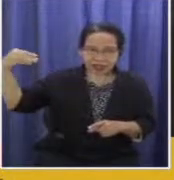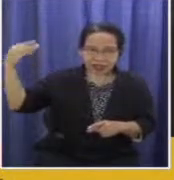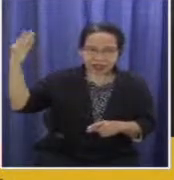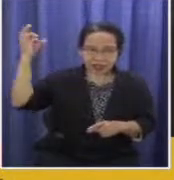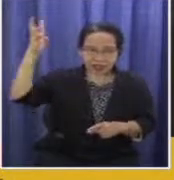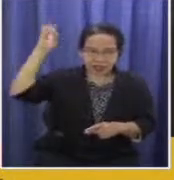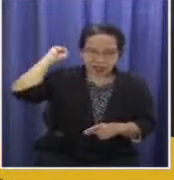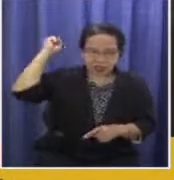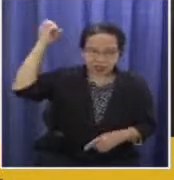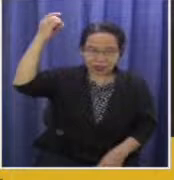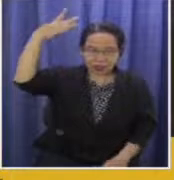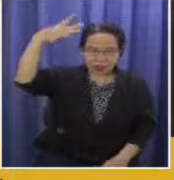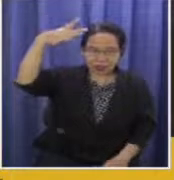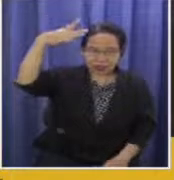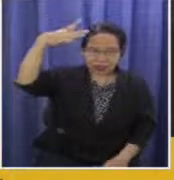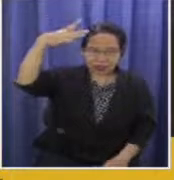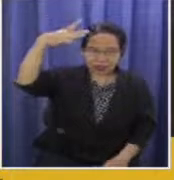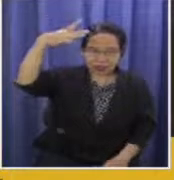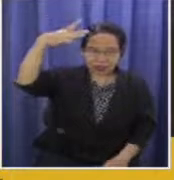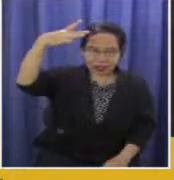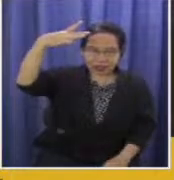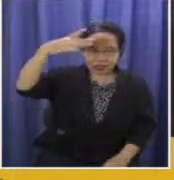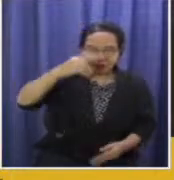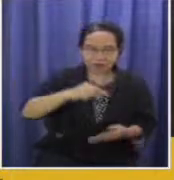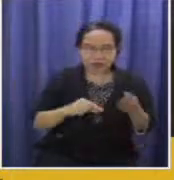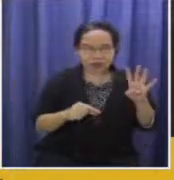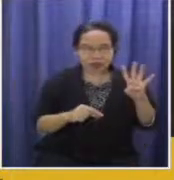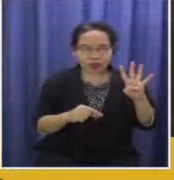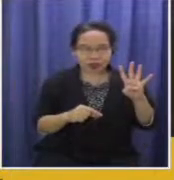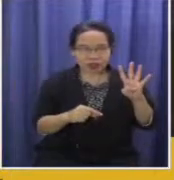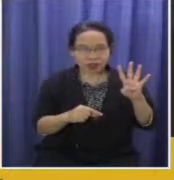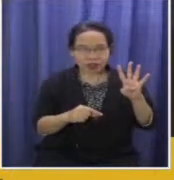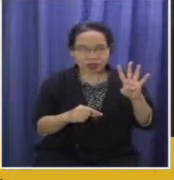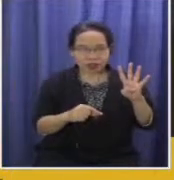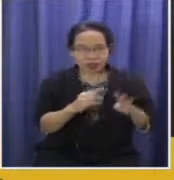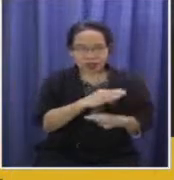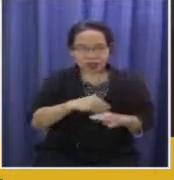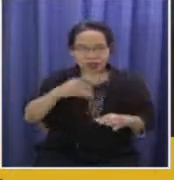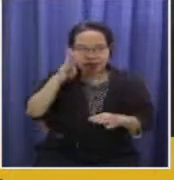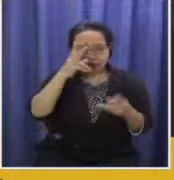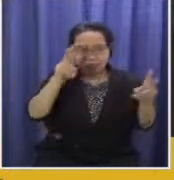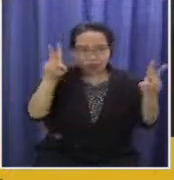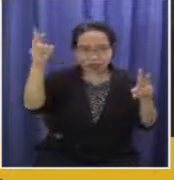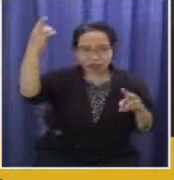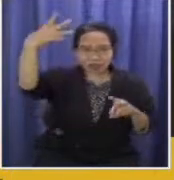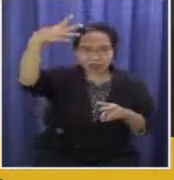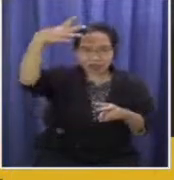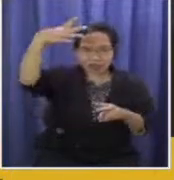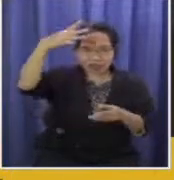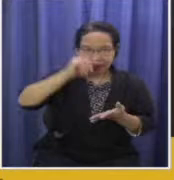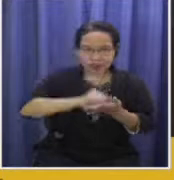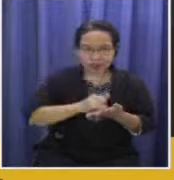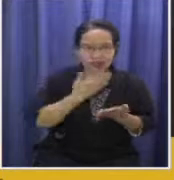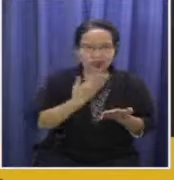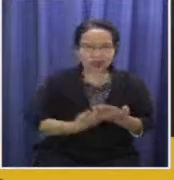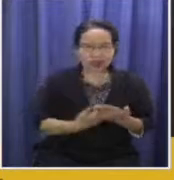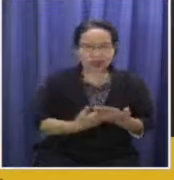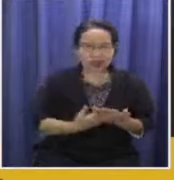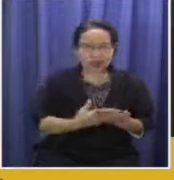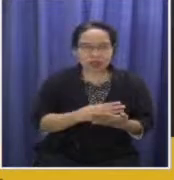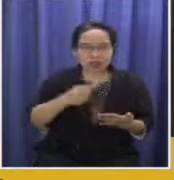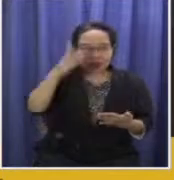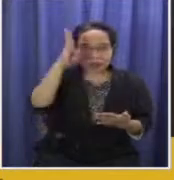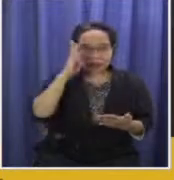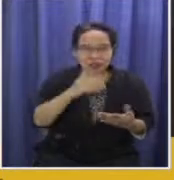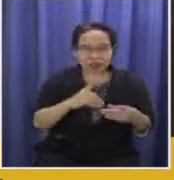and there was light. In verse 4, "And God saw the light, that it was good.